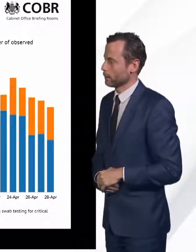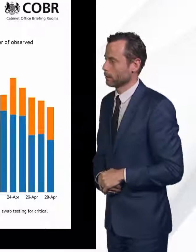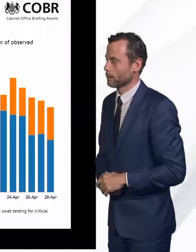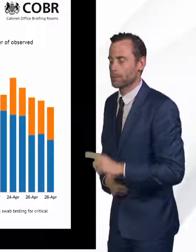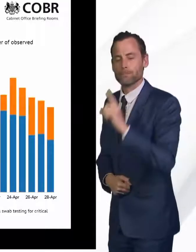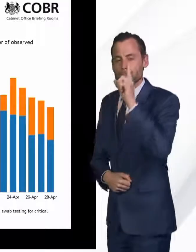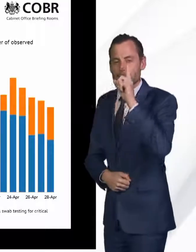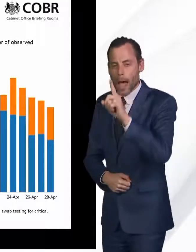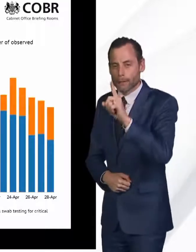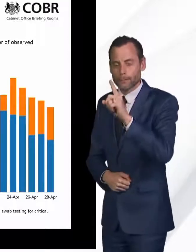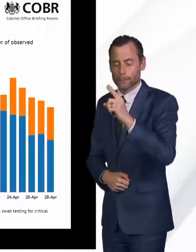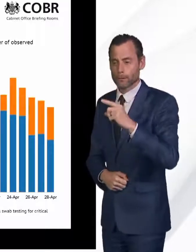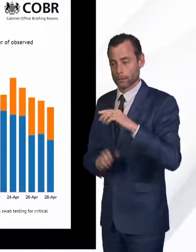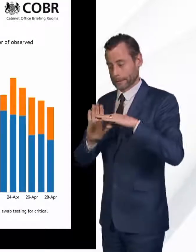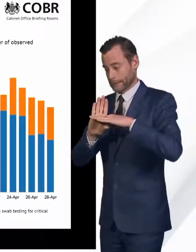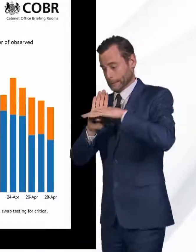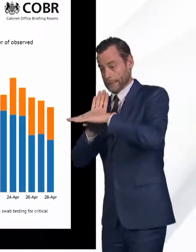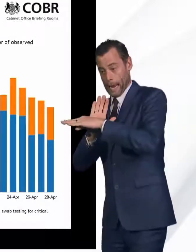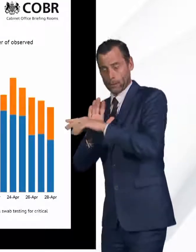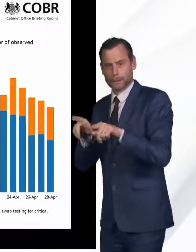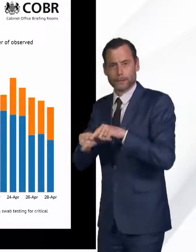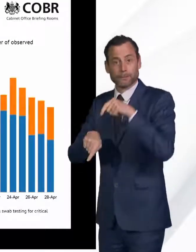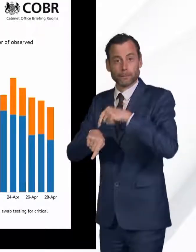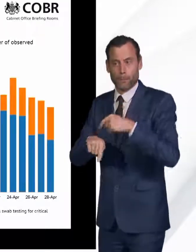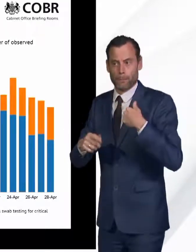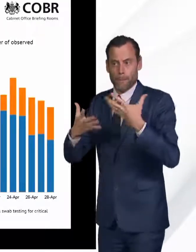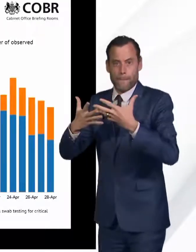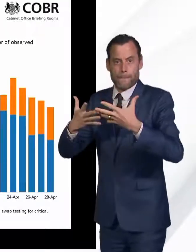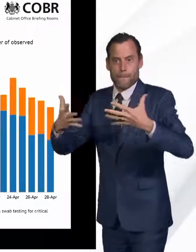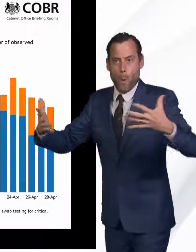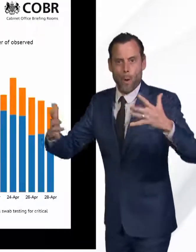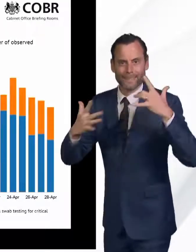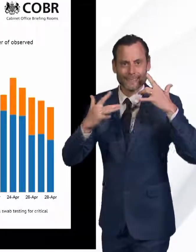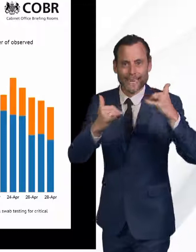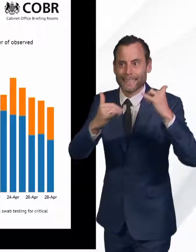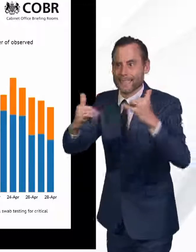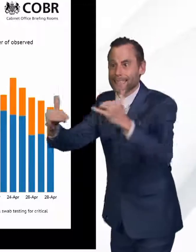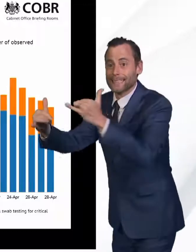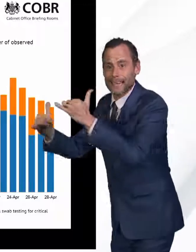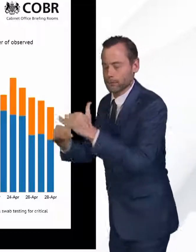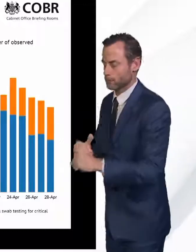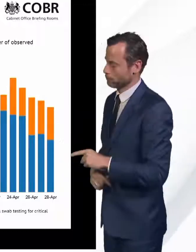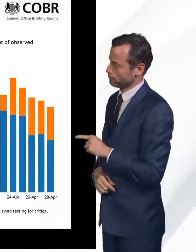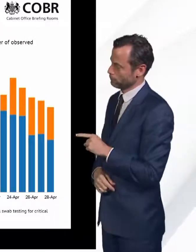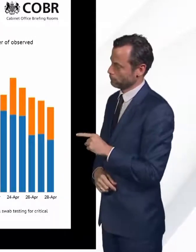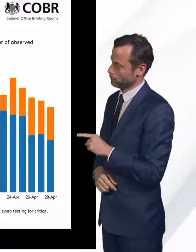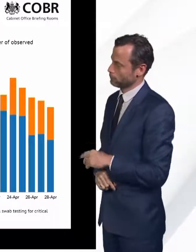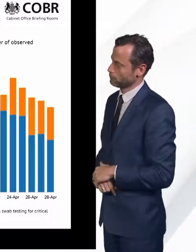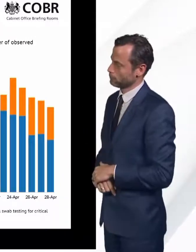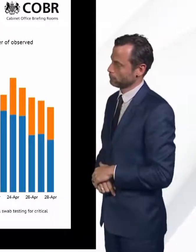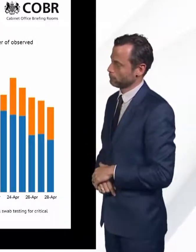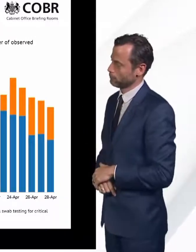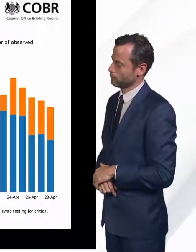still rising, overall, we're still getting about the same number of positive tests across the